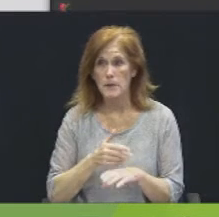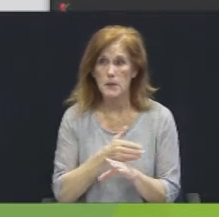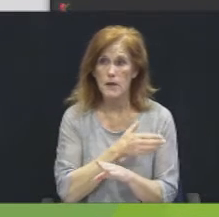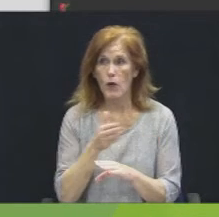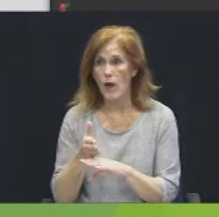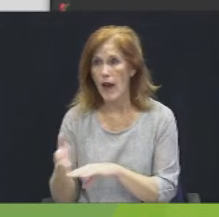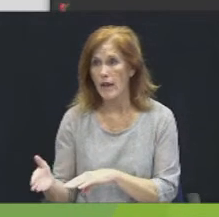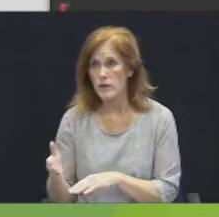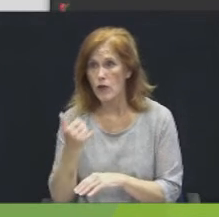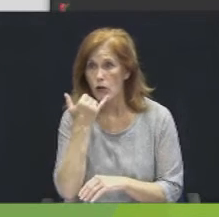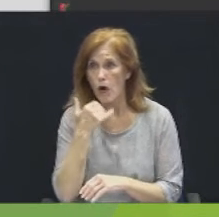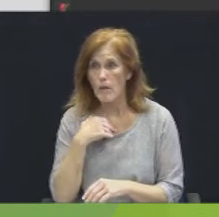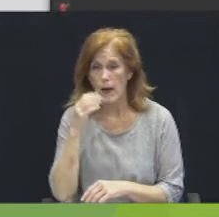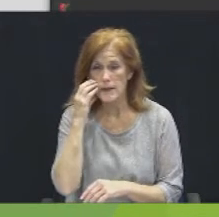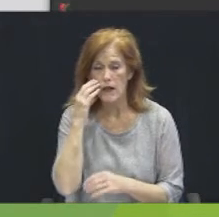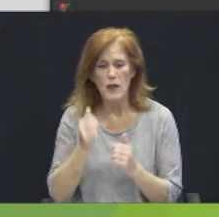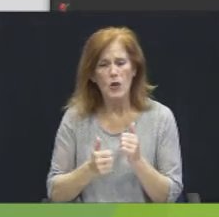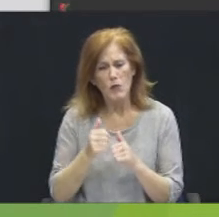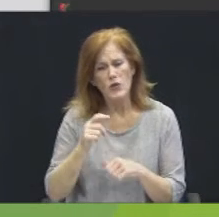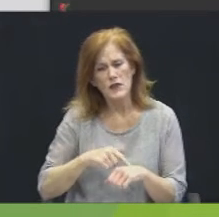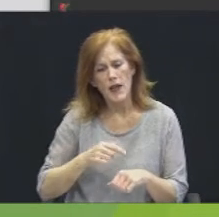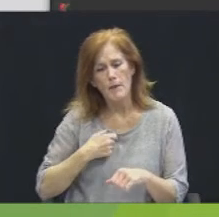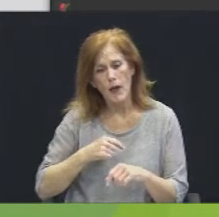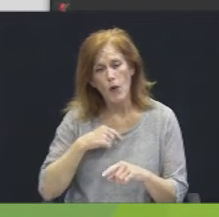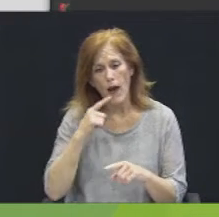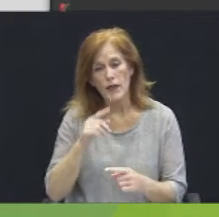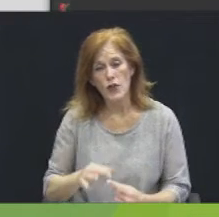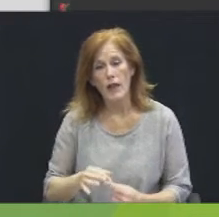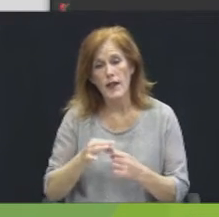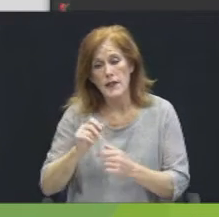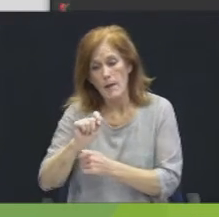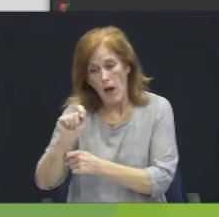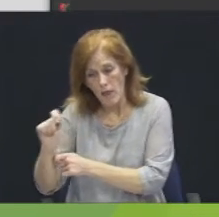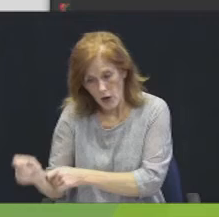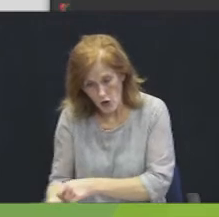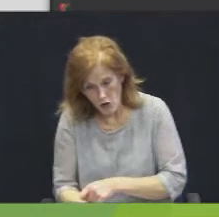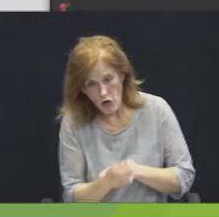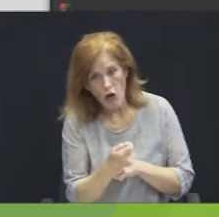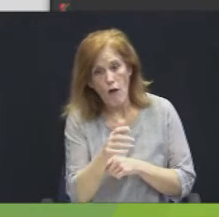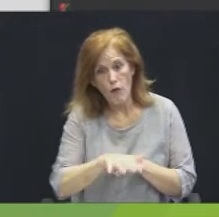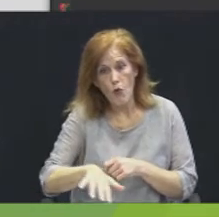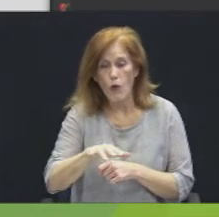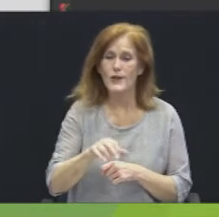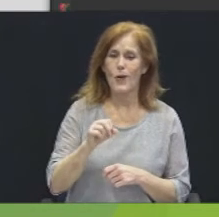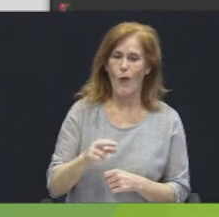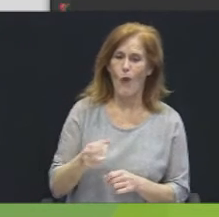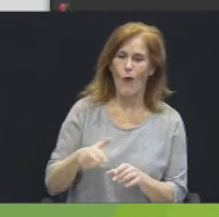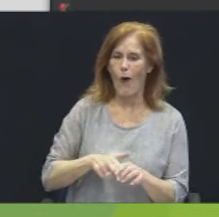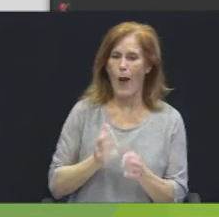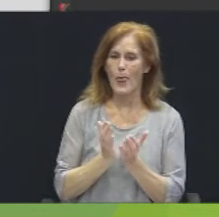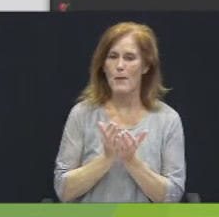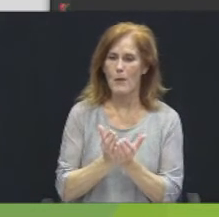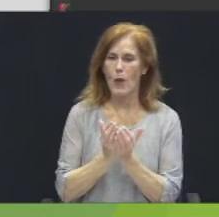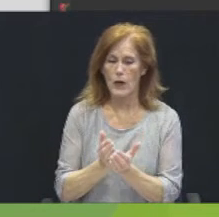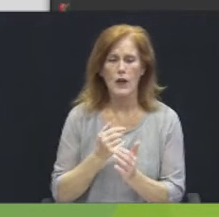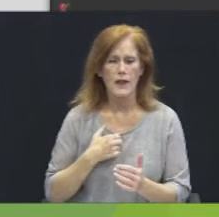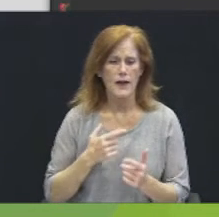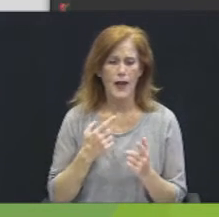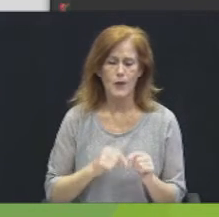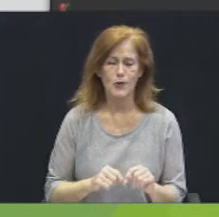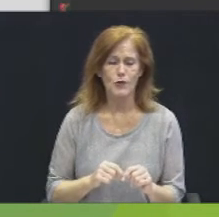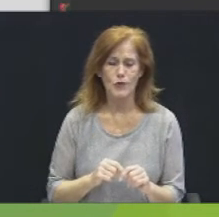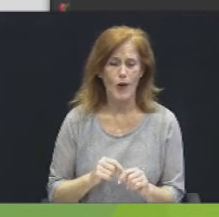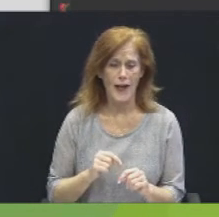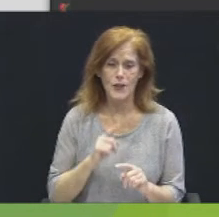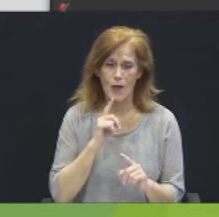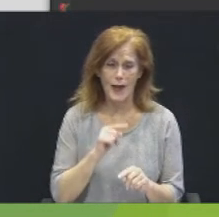me a call on my cell. I usually pick up unless I'm on the golf course or the boat. So, and I'll try and get back to you as soon